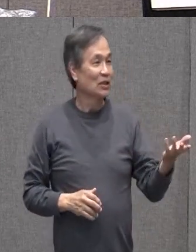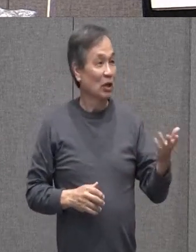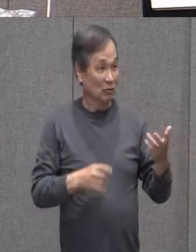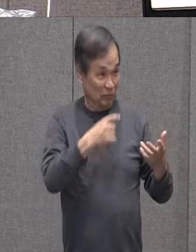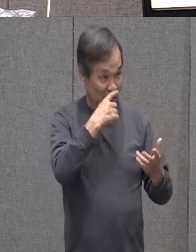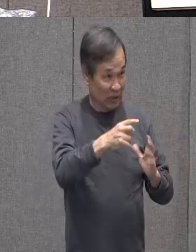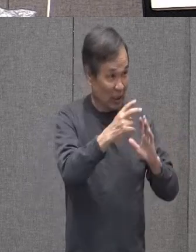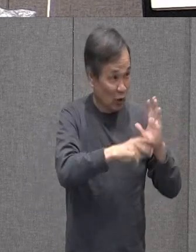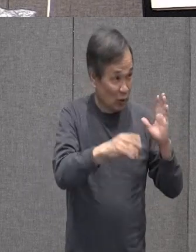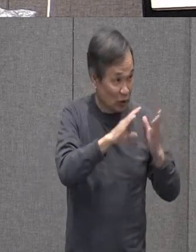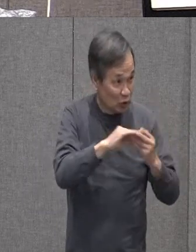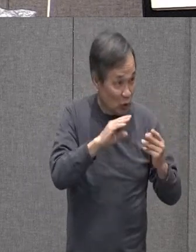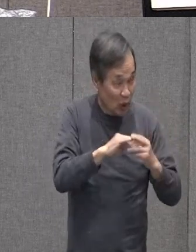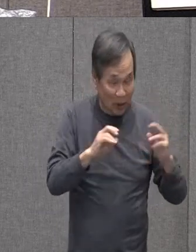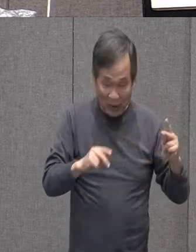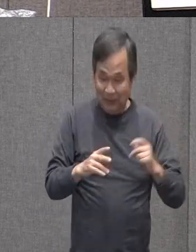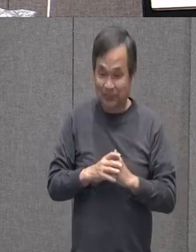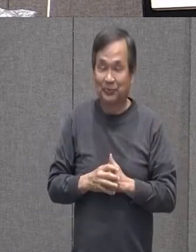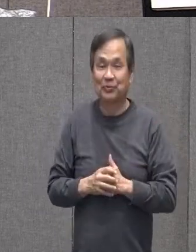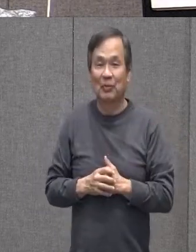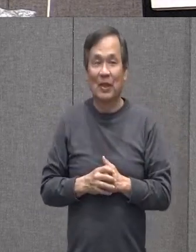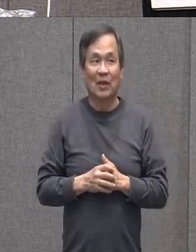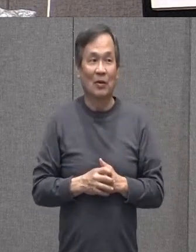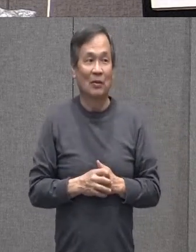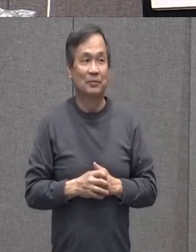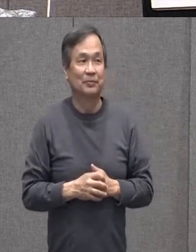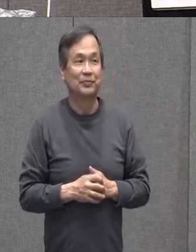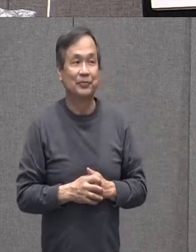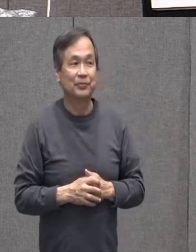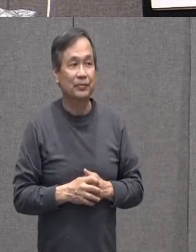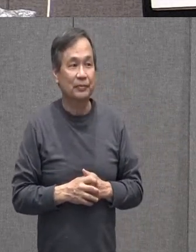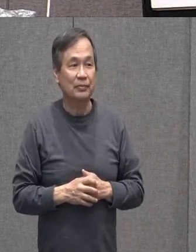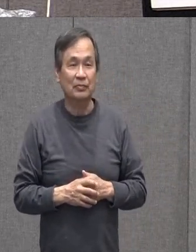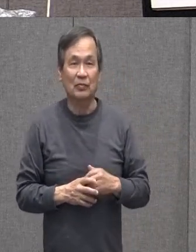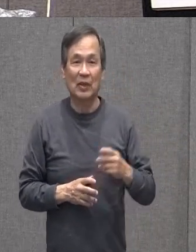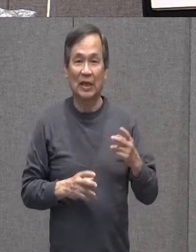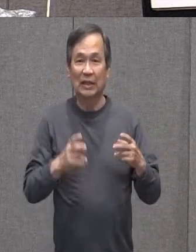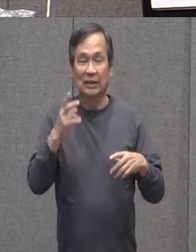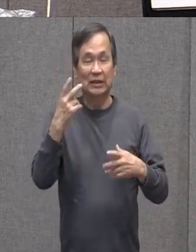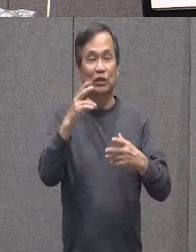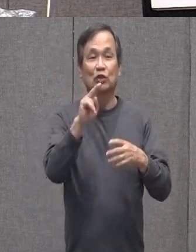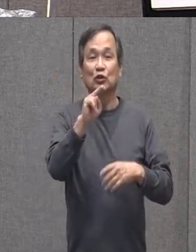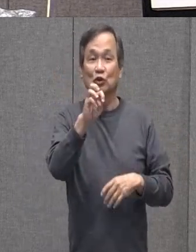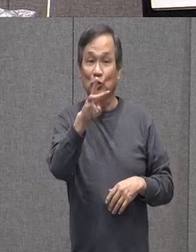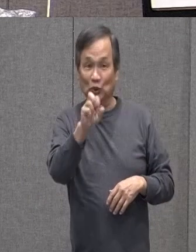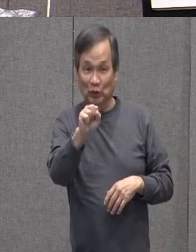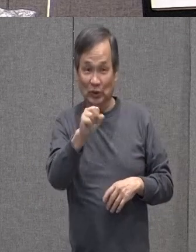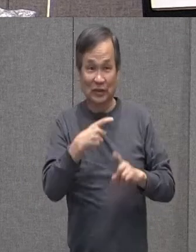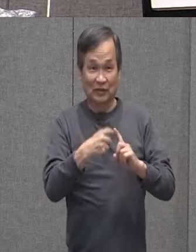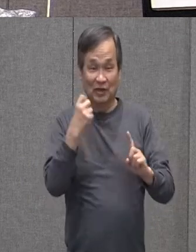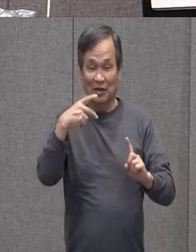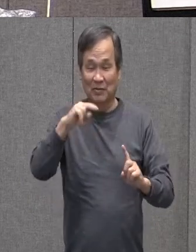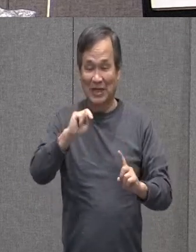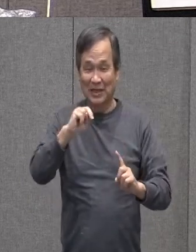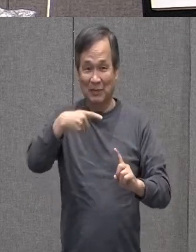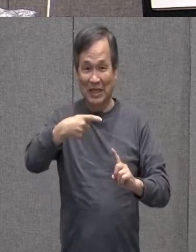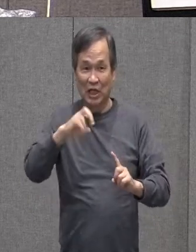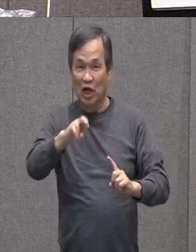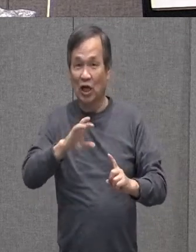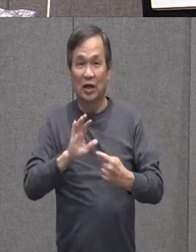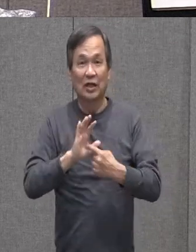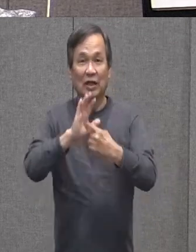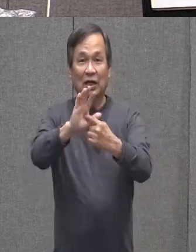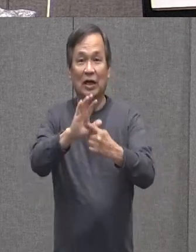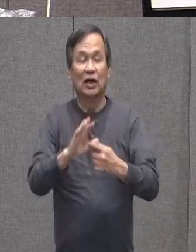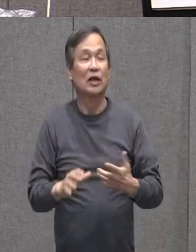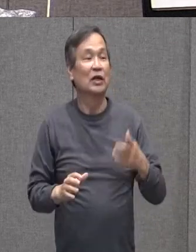to you and talk Sure. about Spot. Okay. So this is a news article, and here our picture is of Spot.